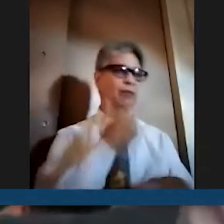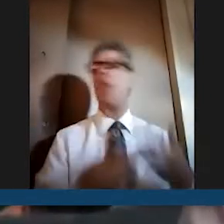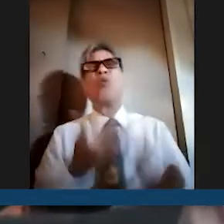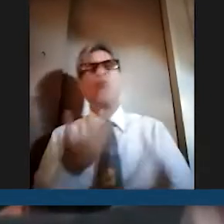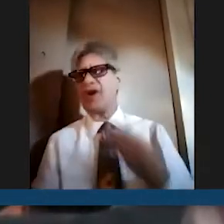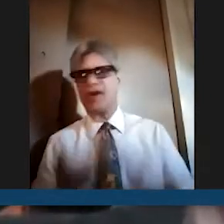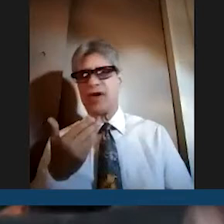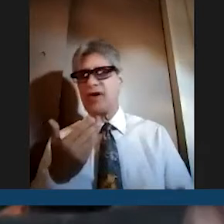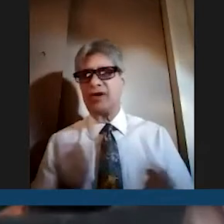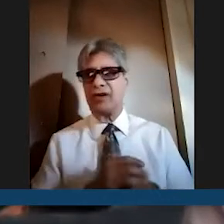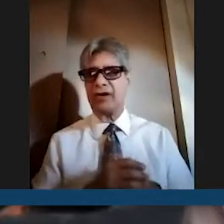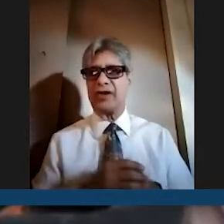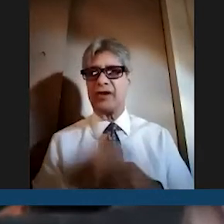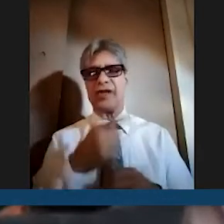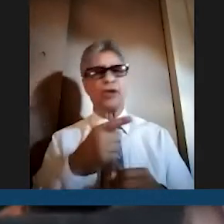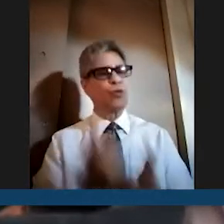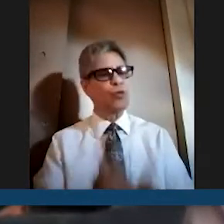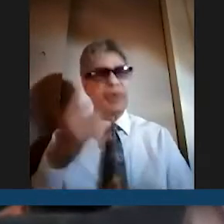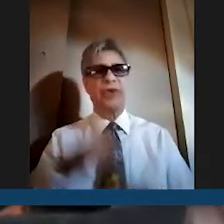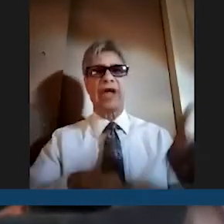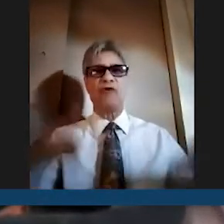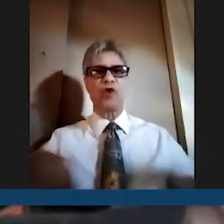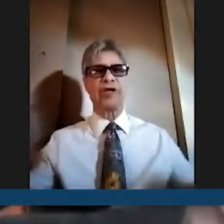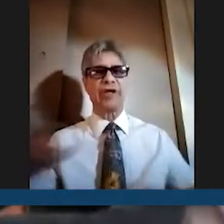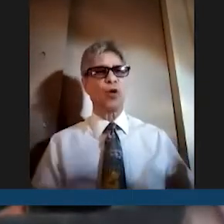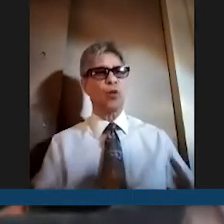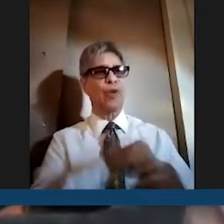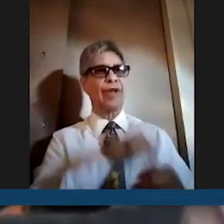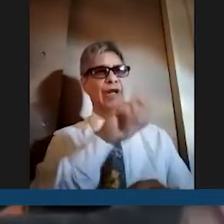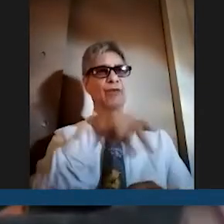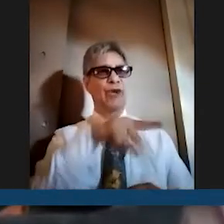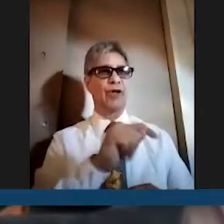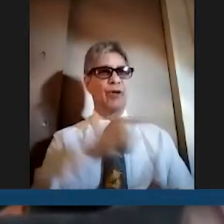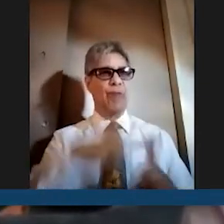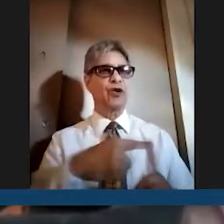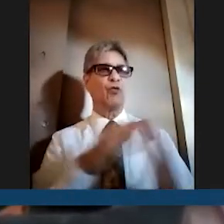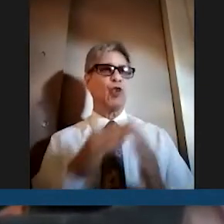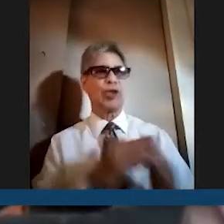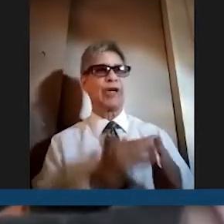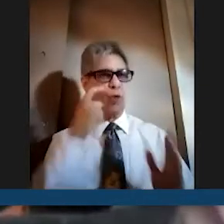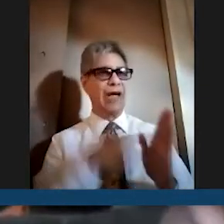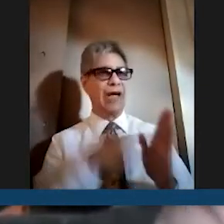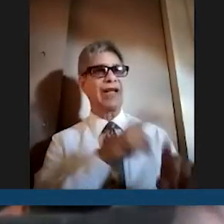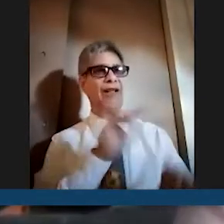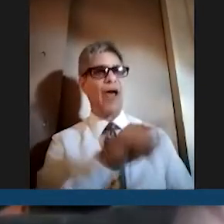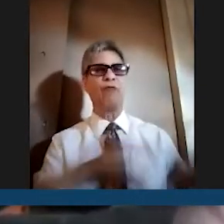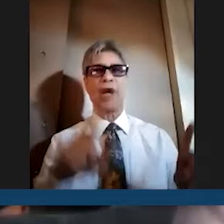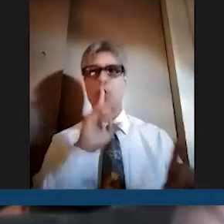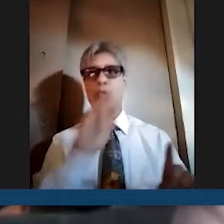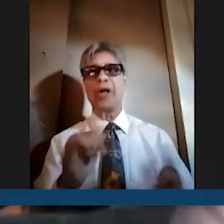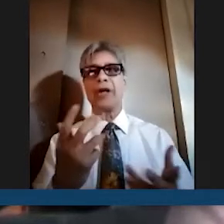there's such a rich diversity within the LGBTQ plus community, and recognizing that. But I've, really been heartened